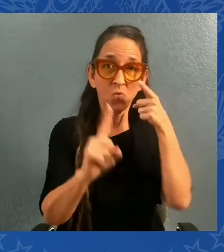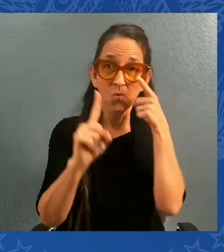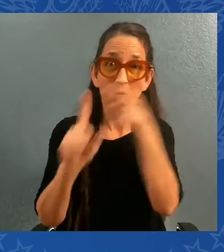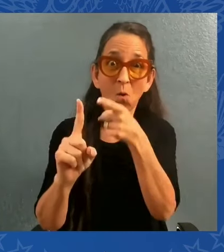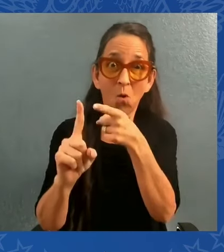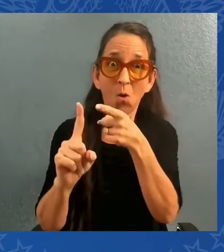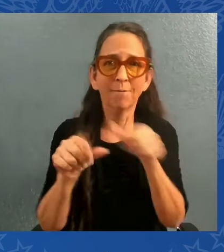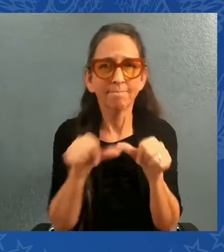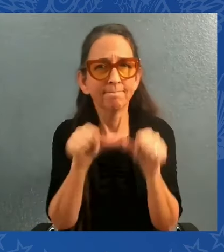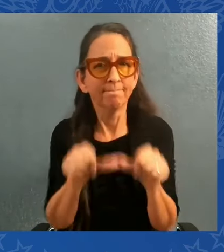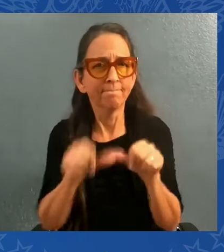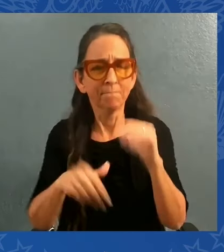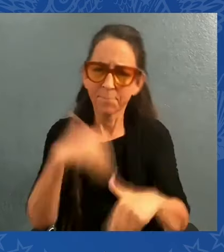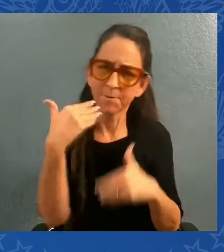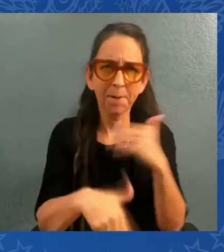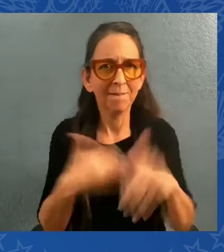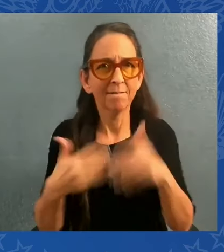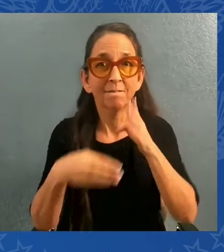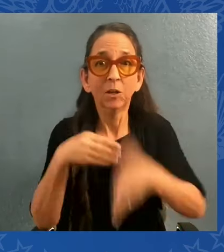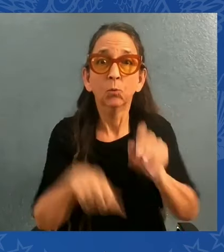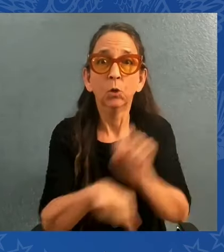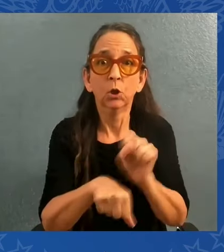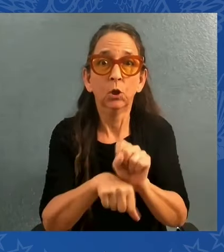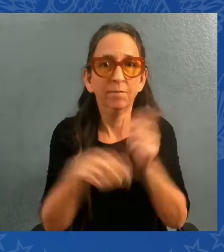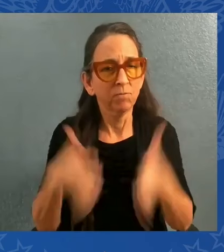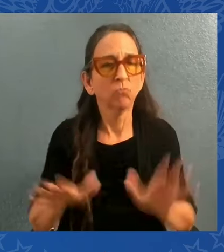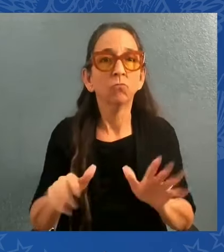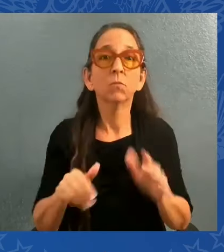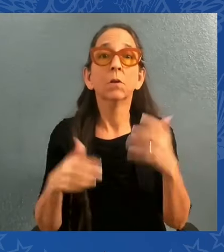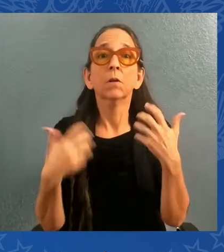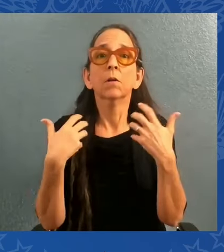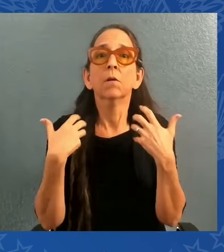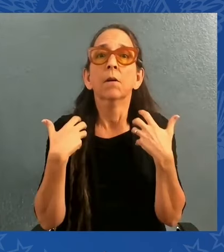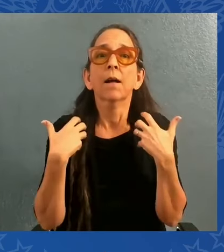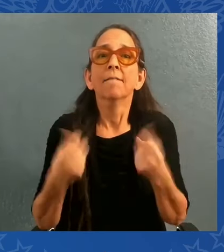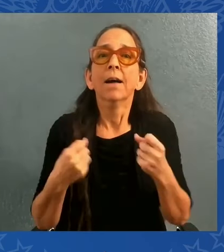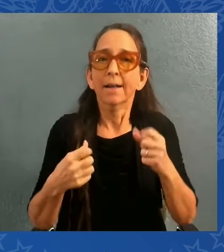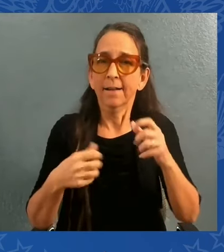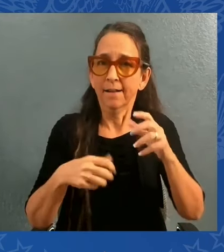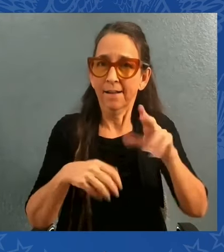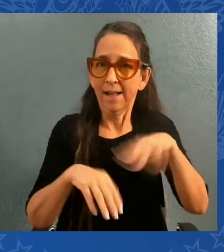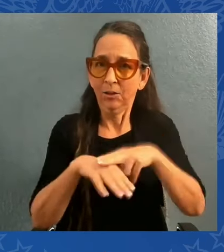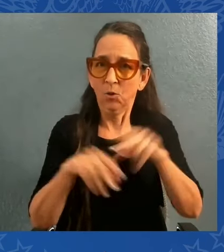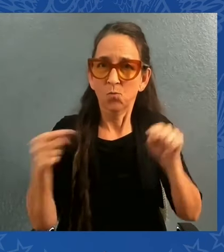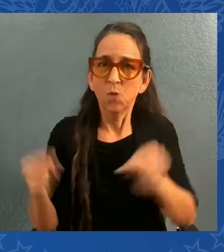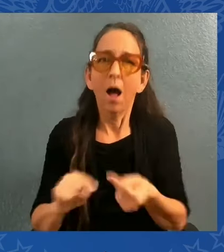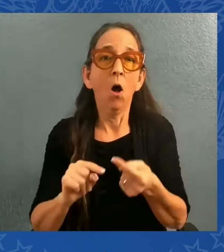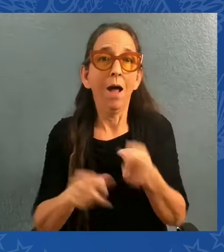in, to bind up the nation's wounds, to care for him who shall have borne the battle."